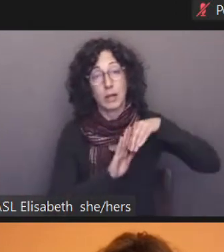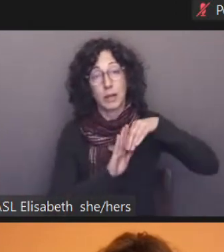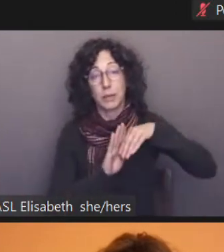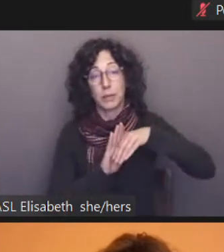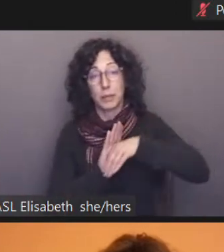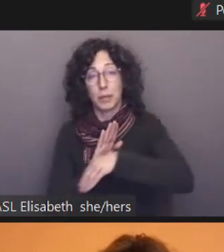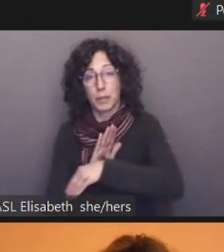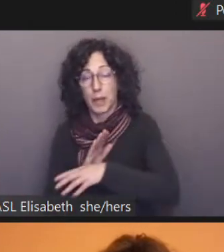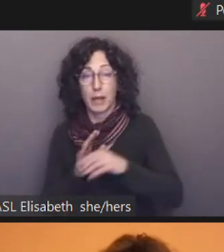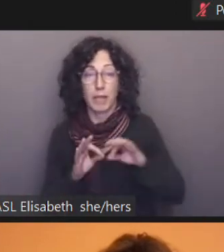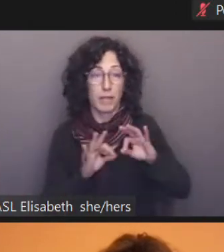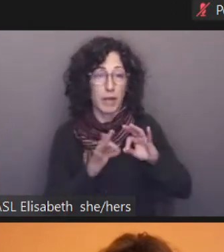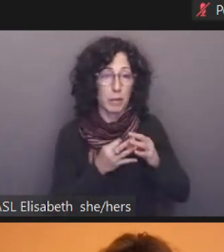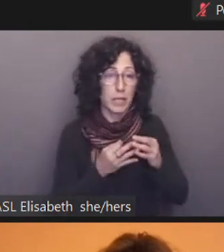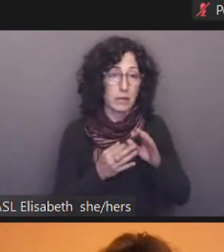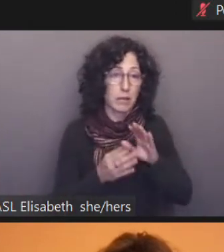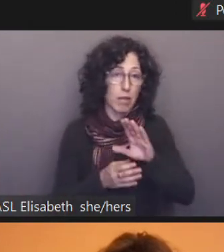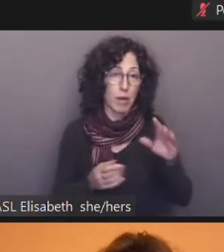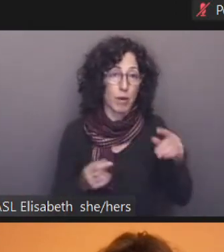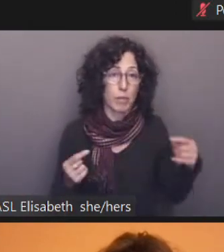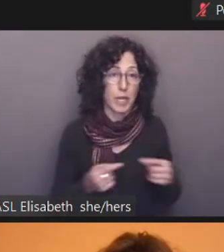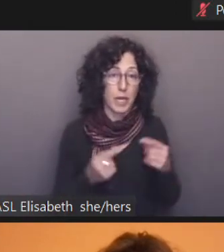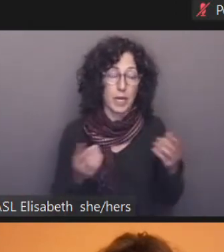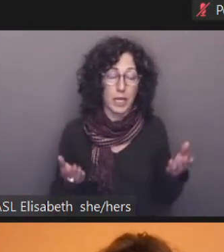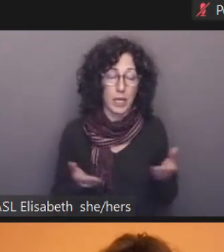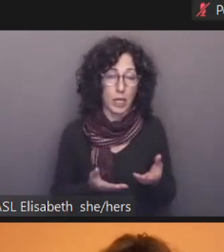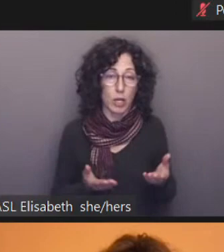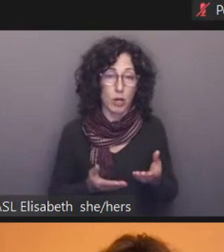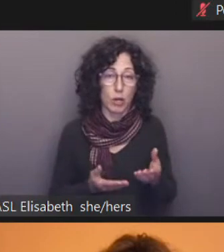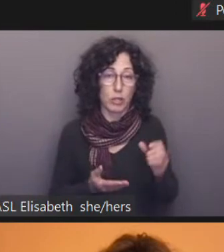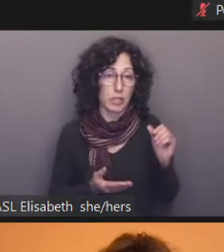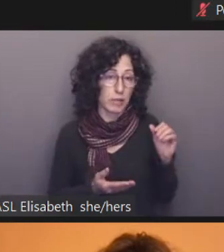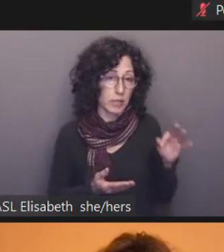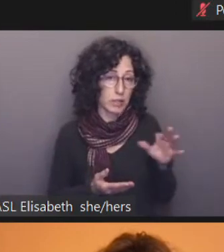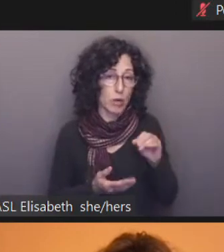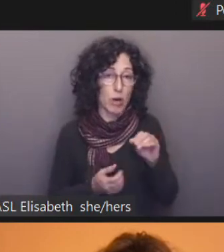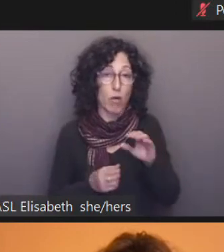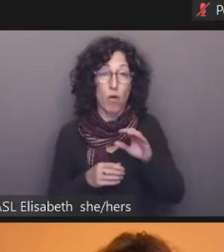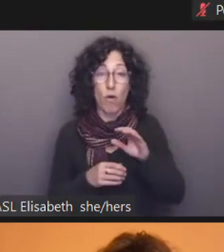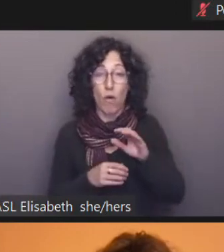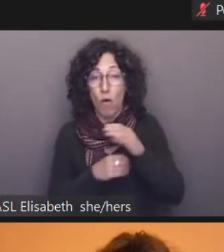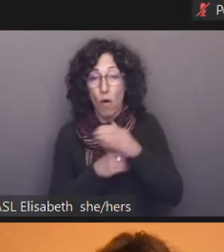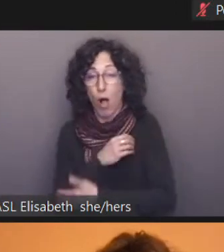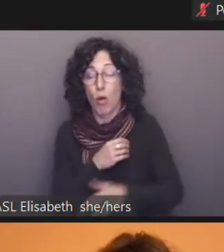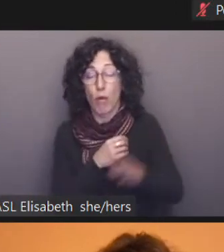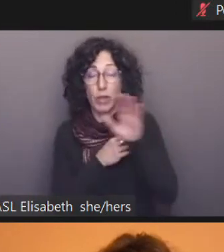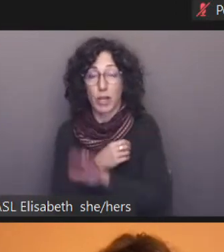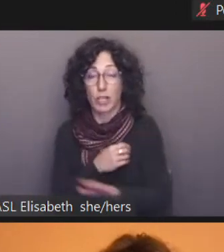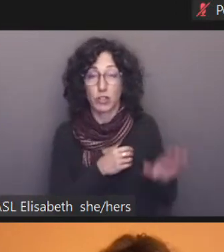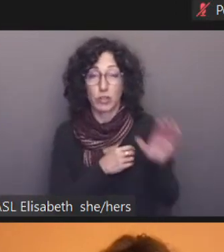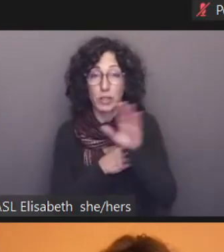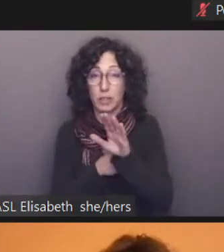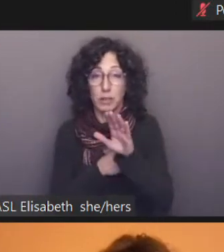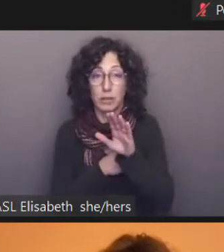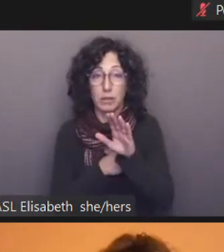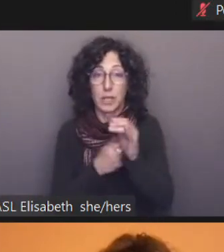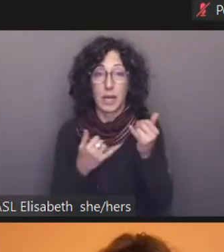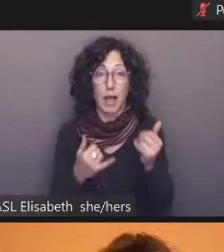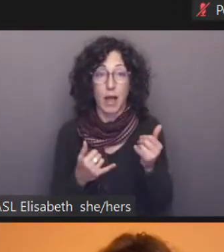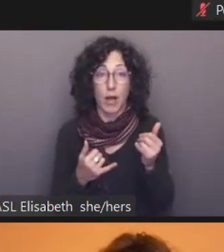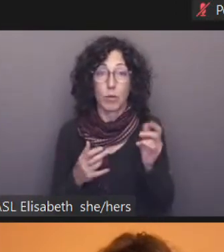in families here in the city and across the country these vaccines have averted.